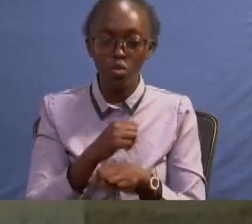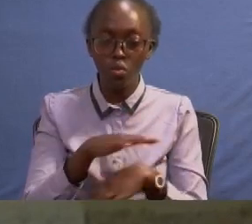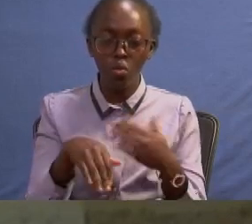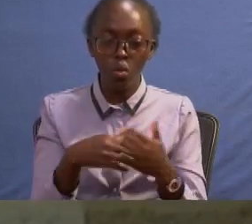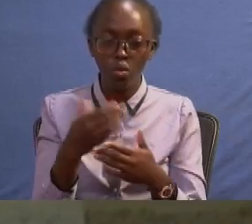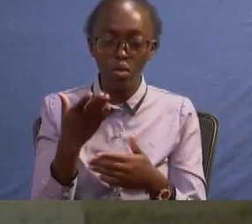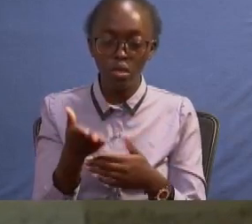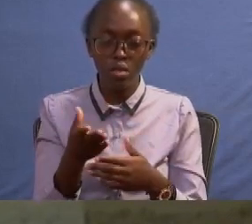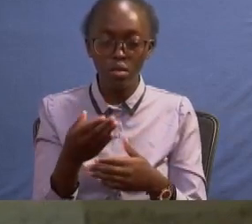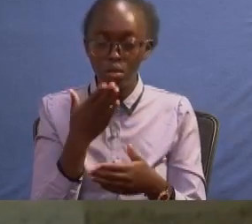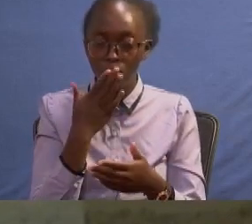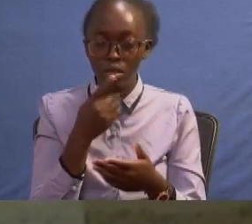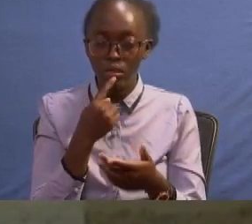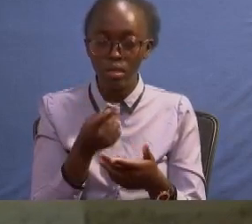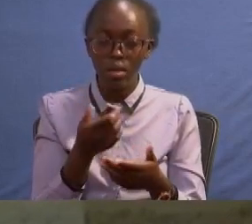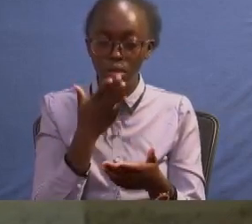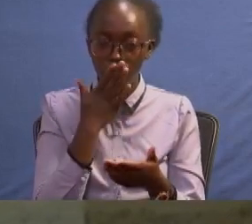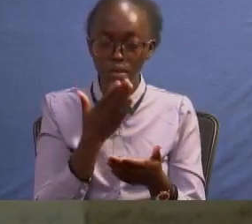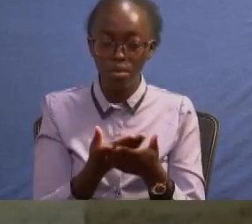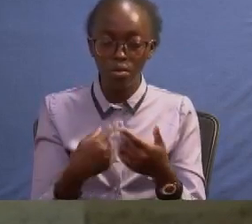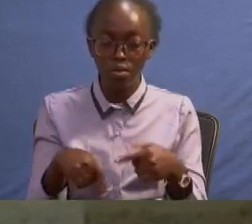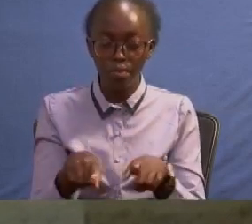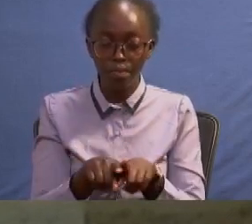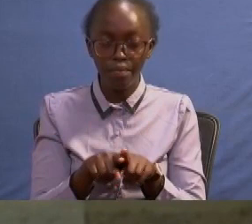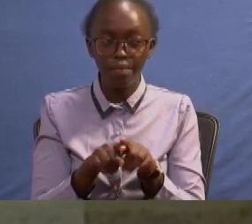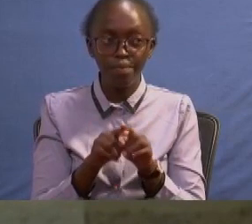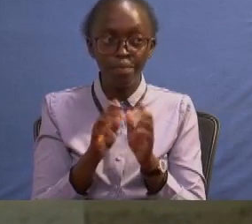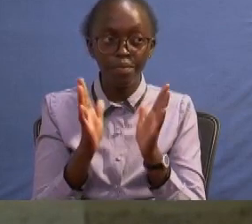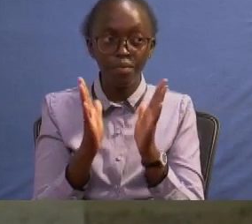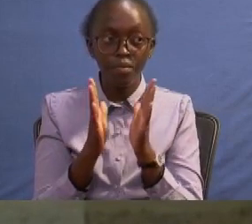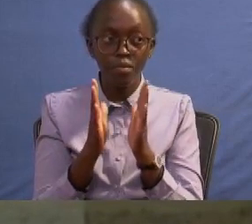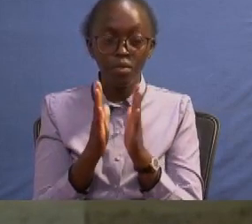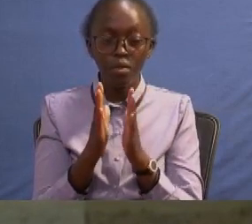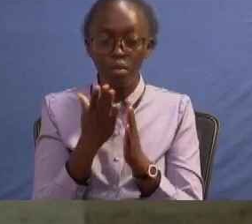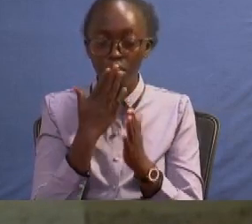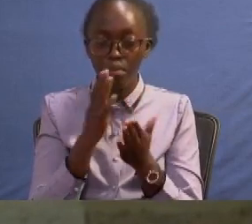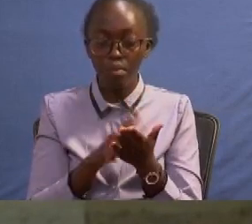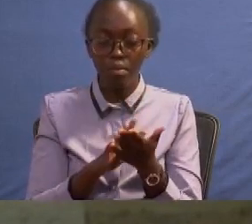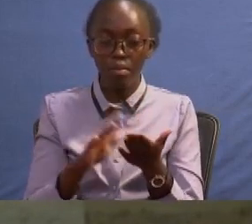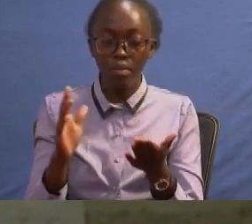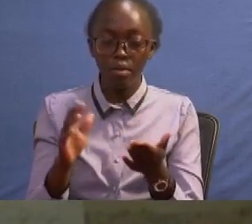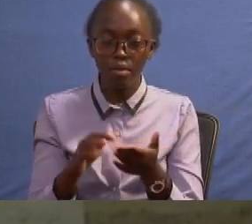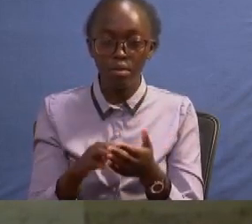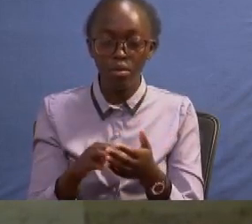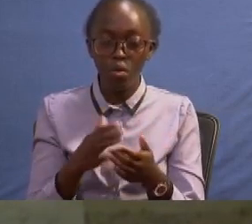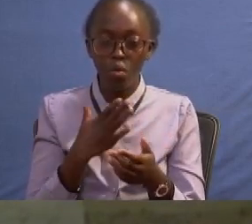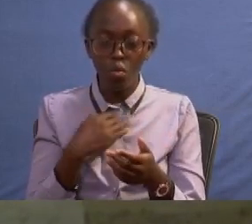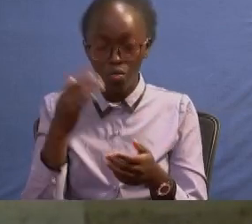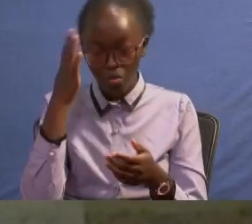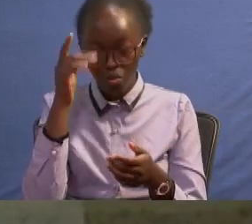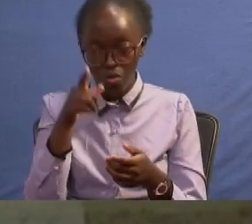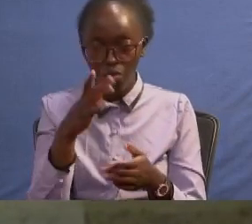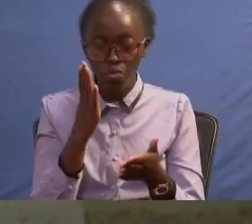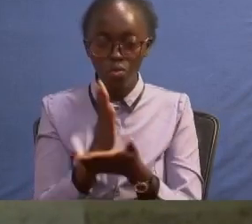you thanks. We want to give you praise. And we want to acknowledge you as the one and true God, our